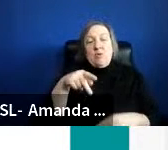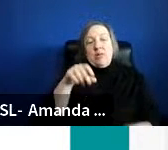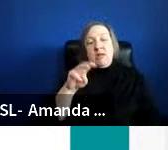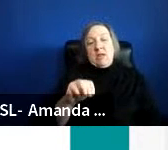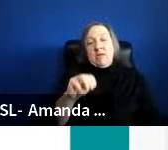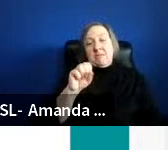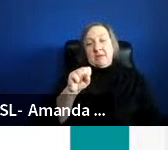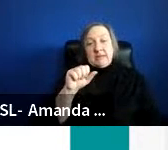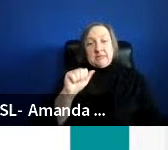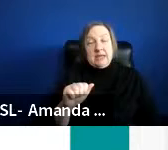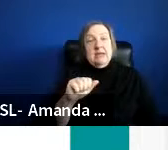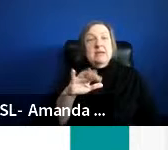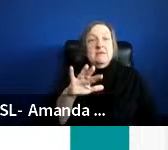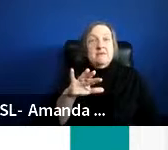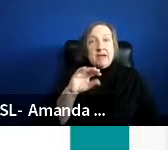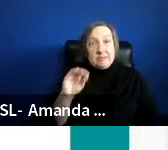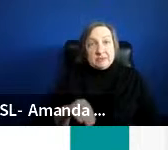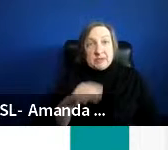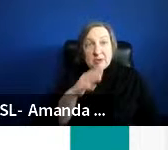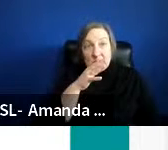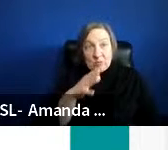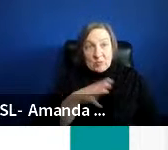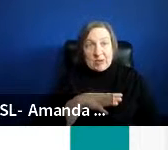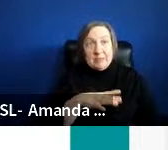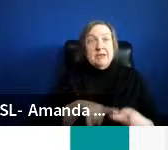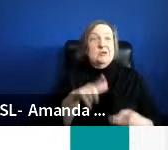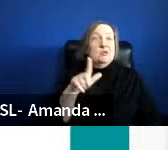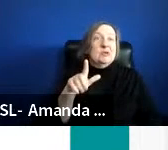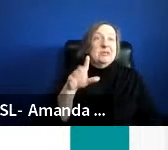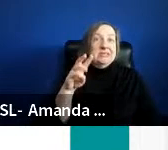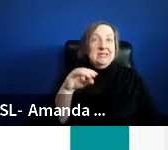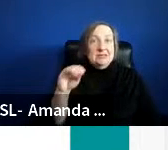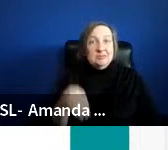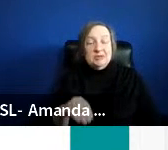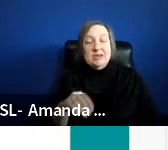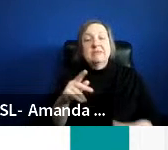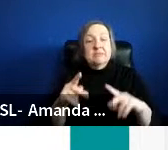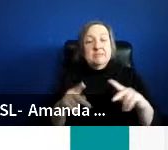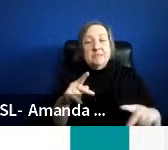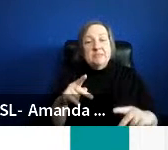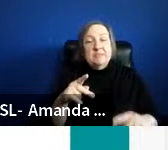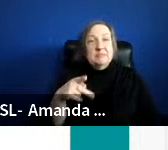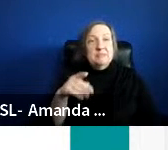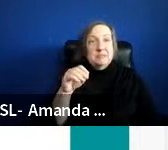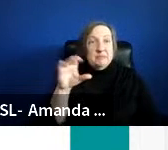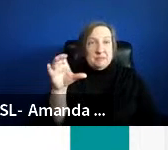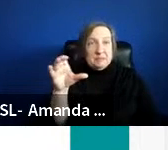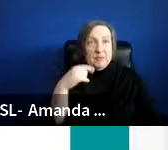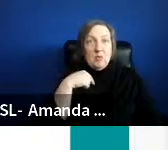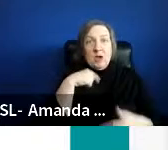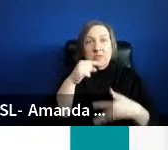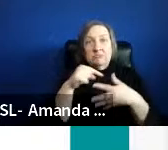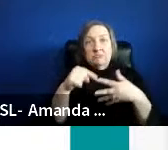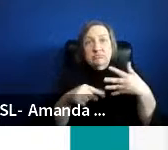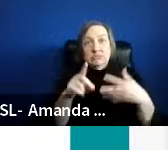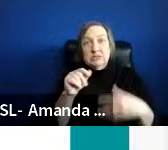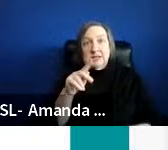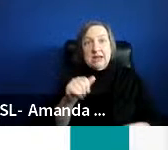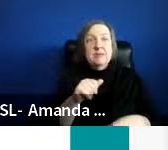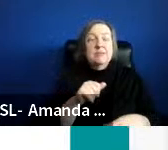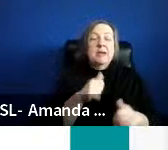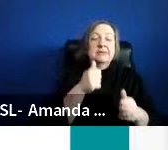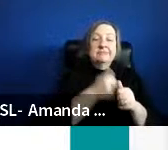5% identify as women, and roughly 26% identify as people of color. We detail out these data by racial and